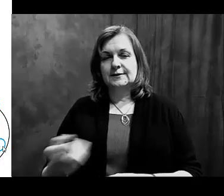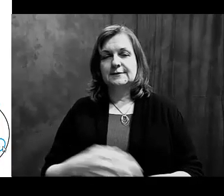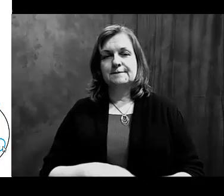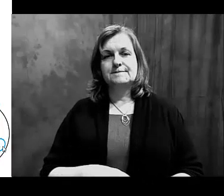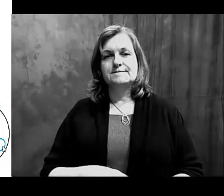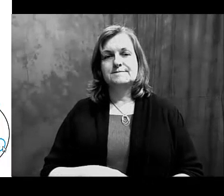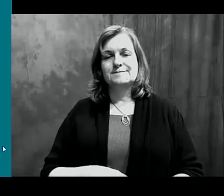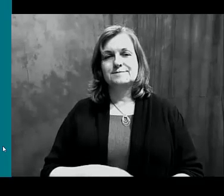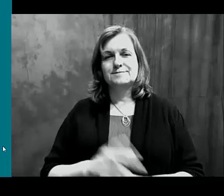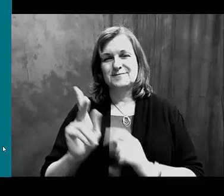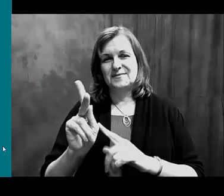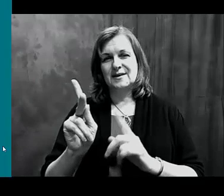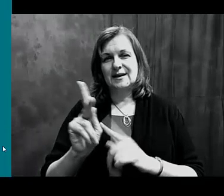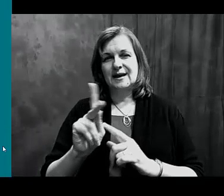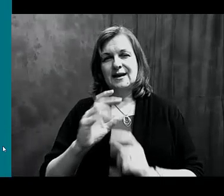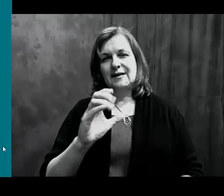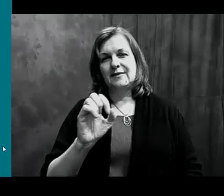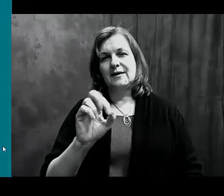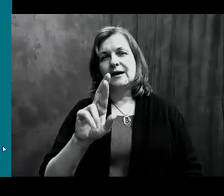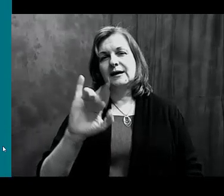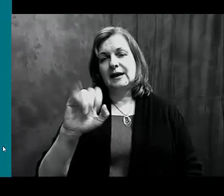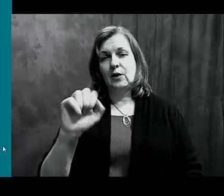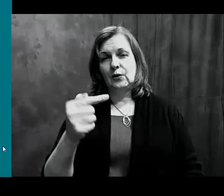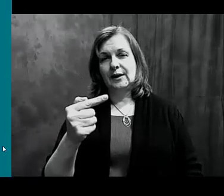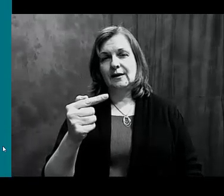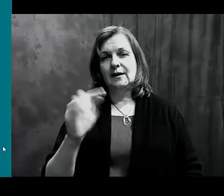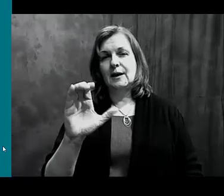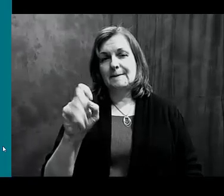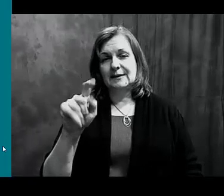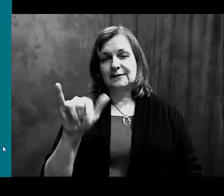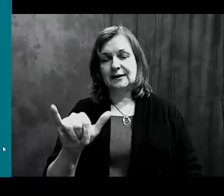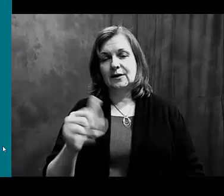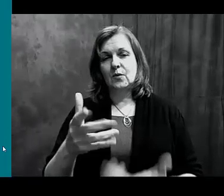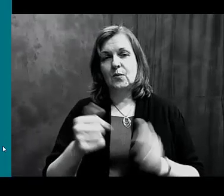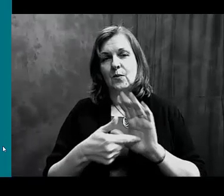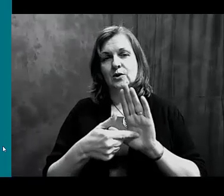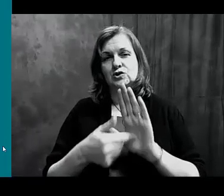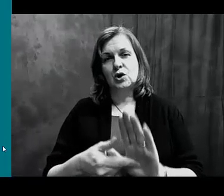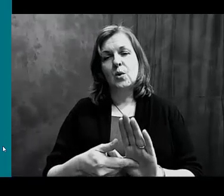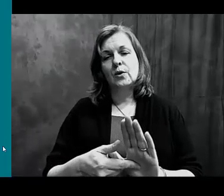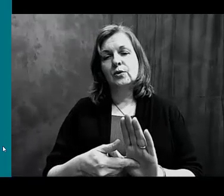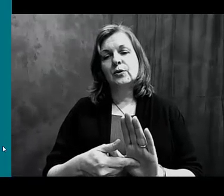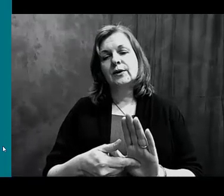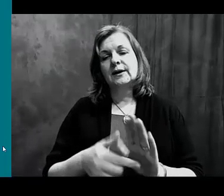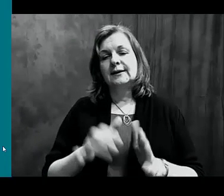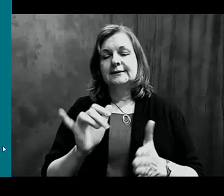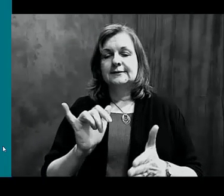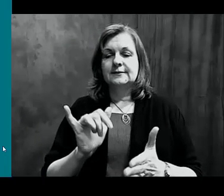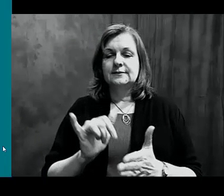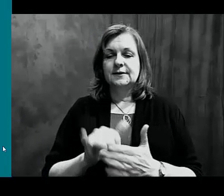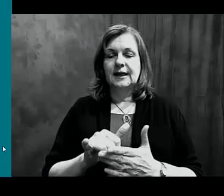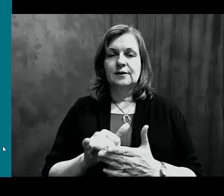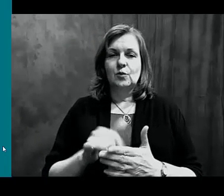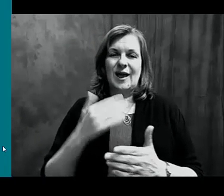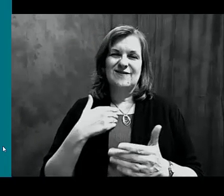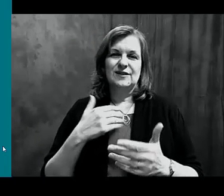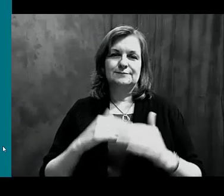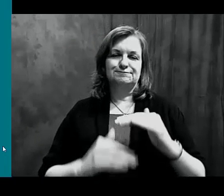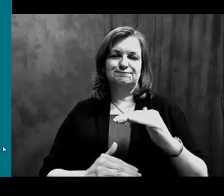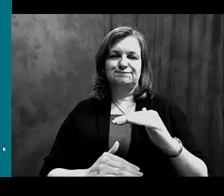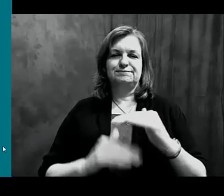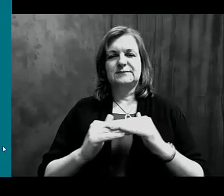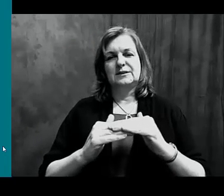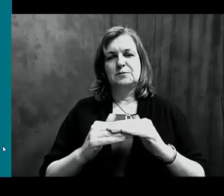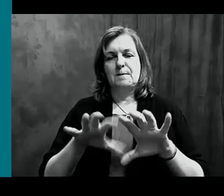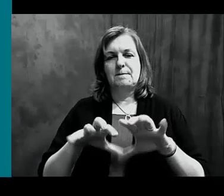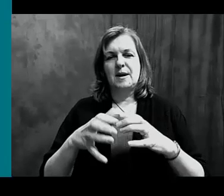on. That carrying capacity that we mentioned, I wanted to show you in the sense that we